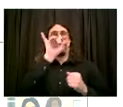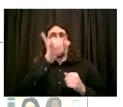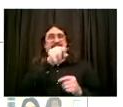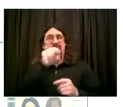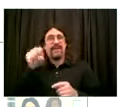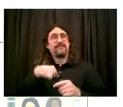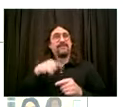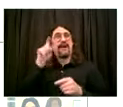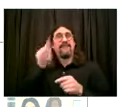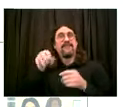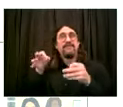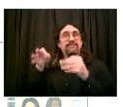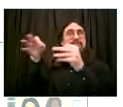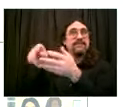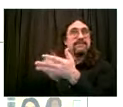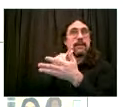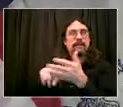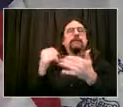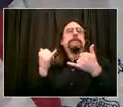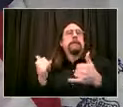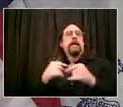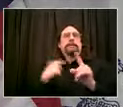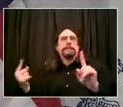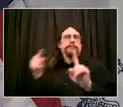as possible. Thank you. Go ahead, Caroline.